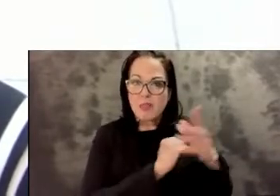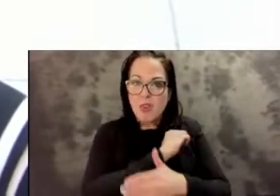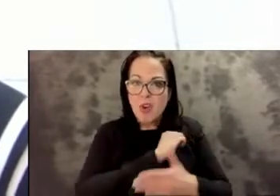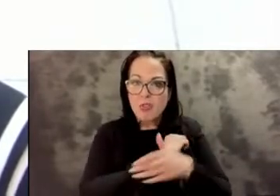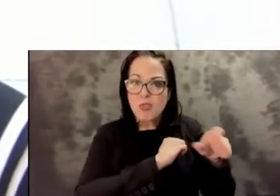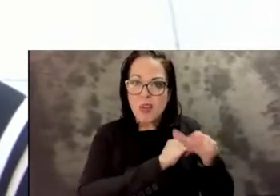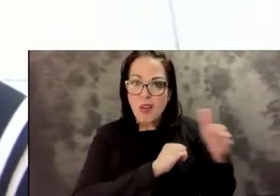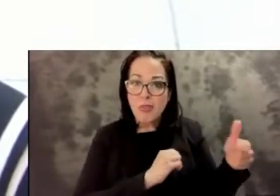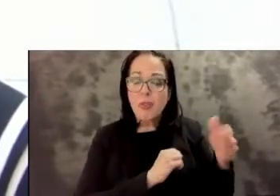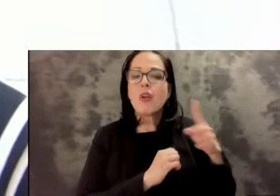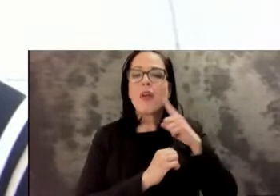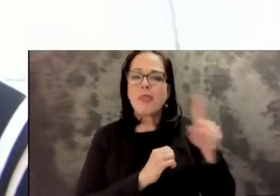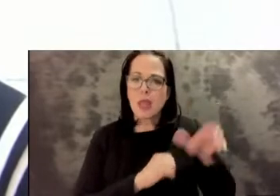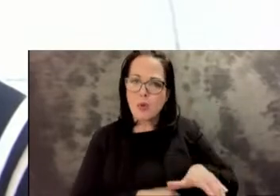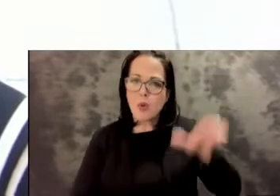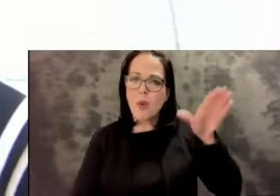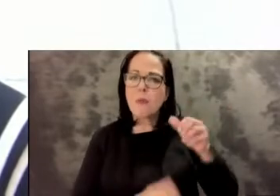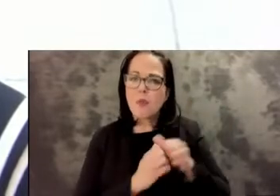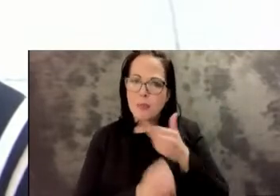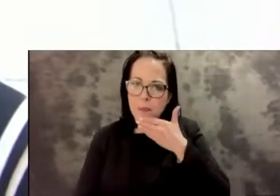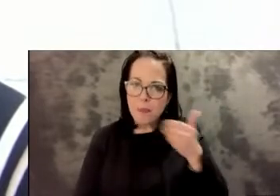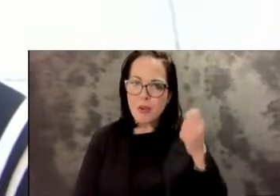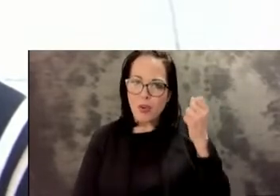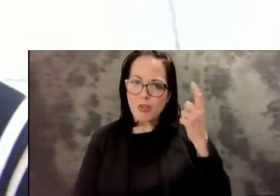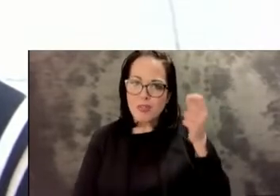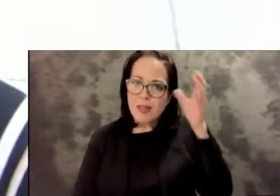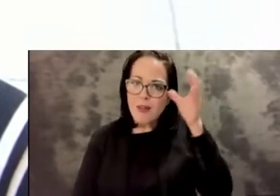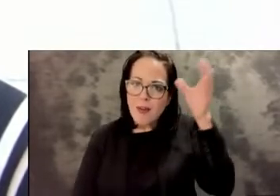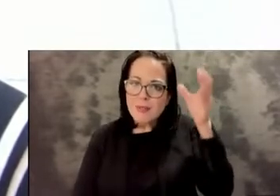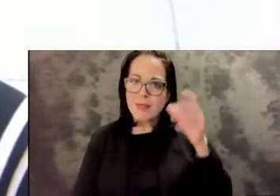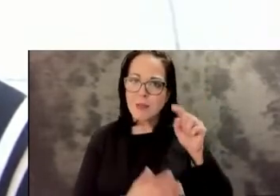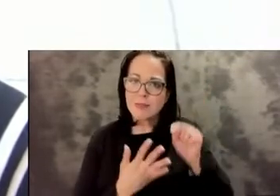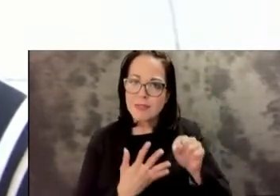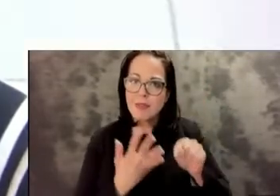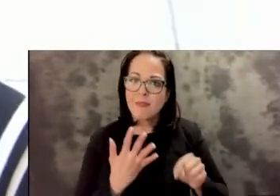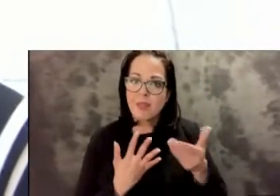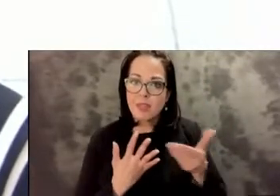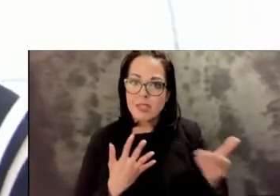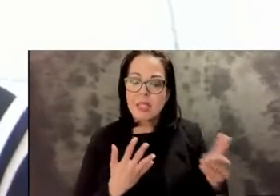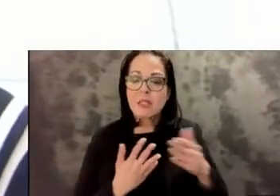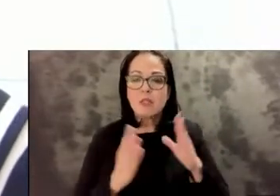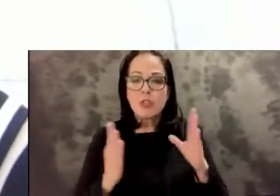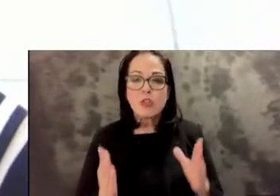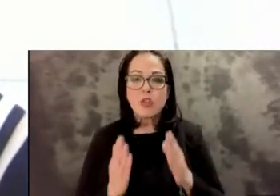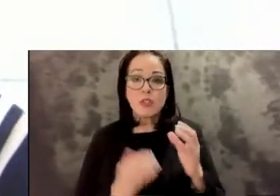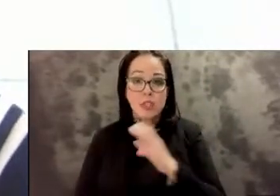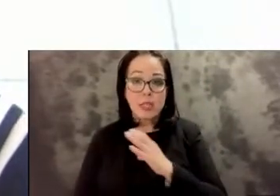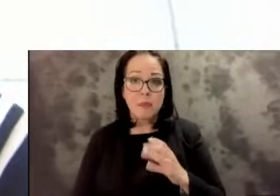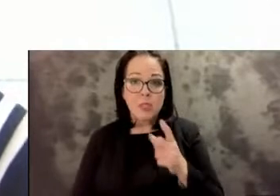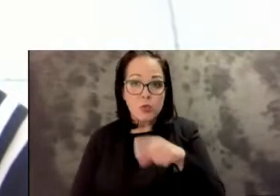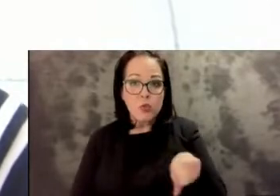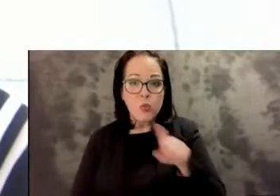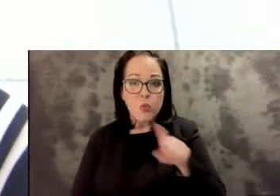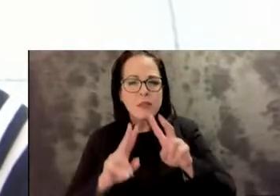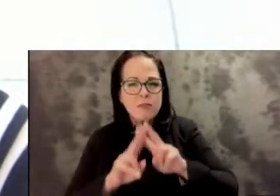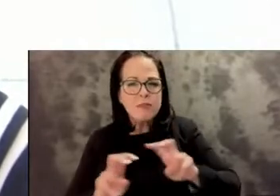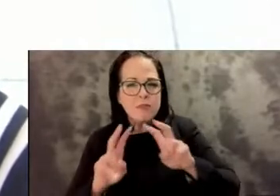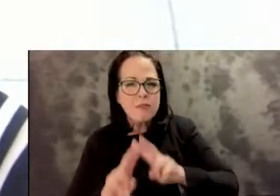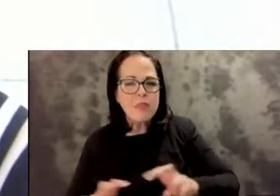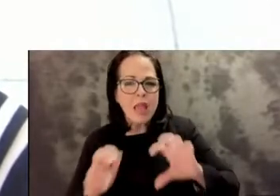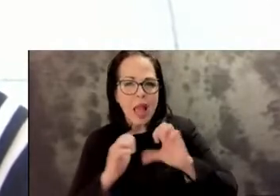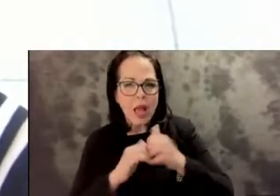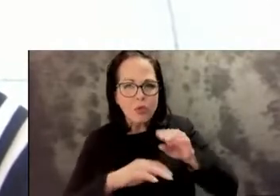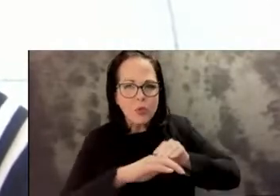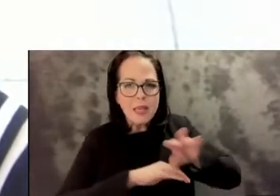right attitudes and better understanding of these concepts. I want to encourage the committee to look into how to influence the next